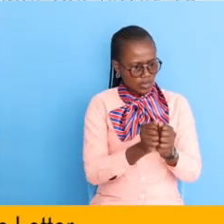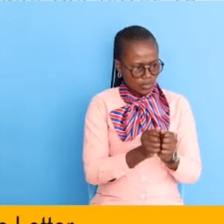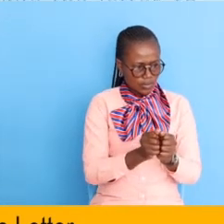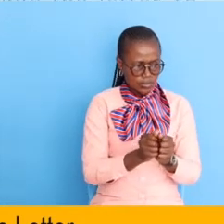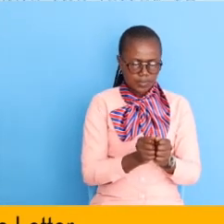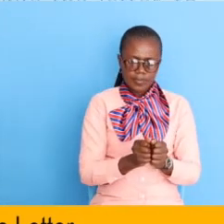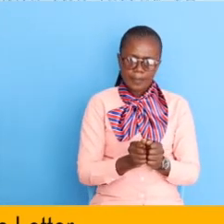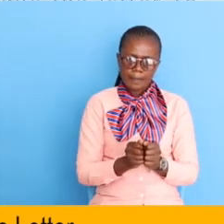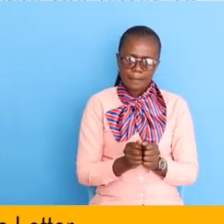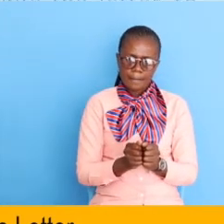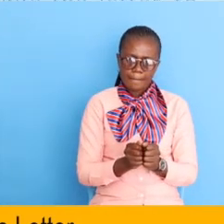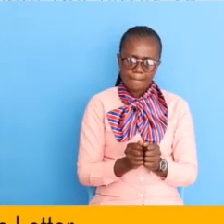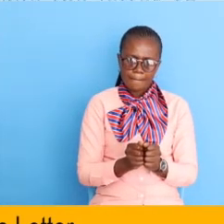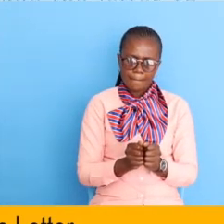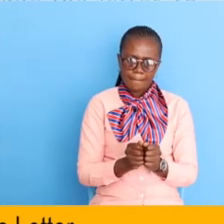has to fit in.